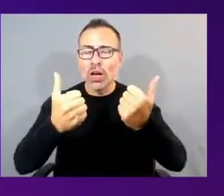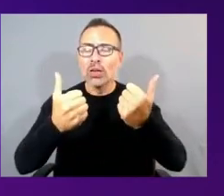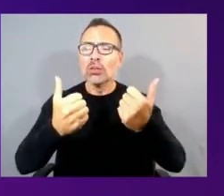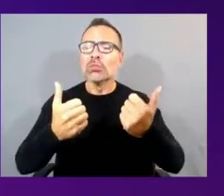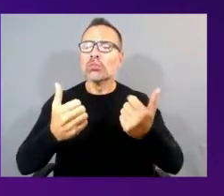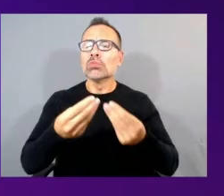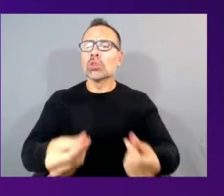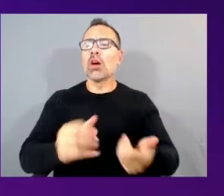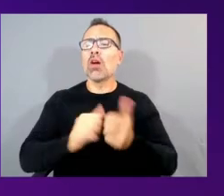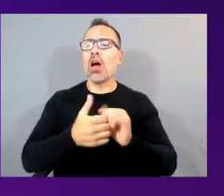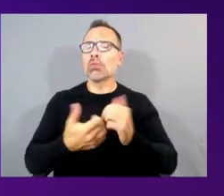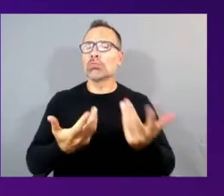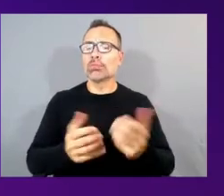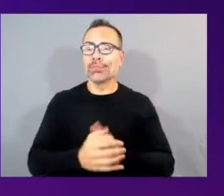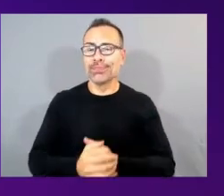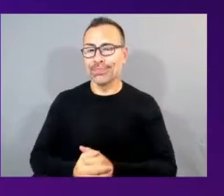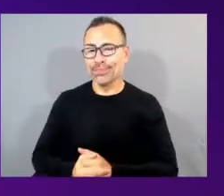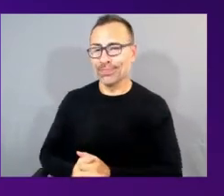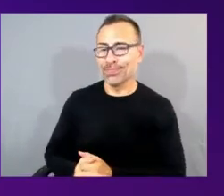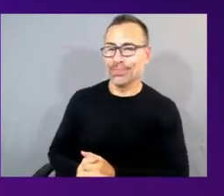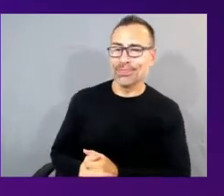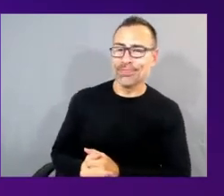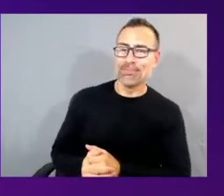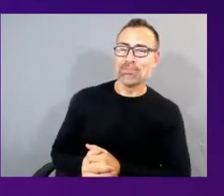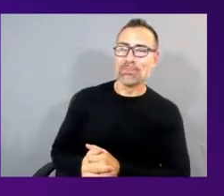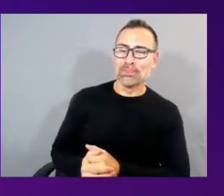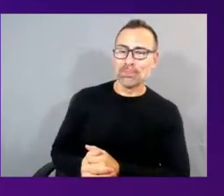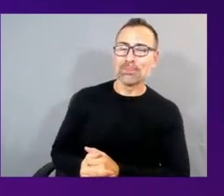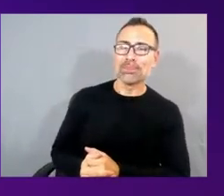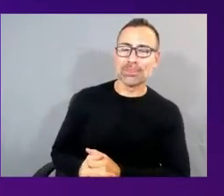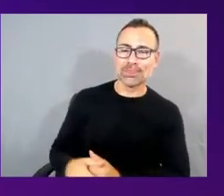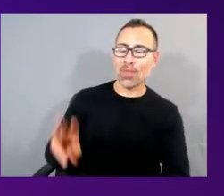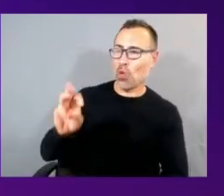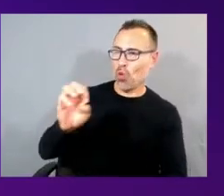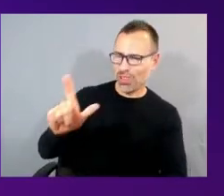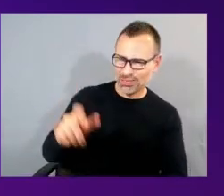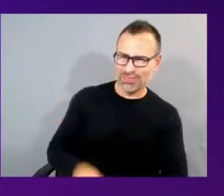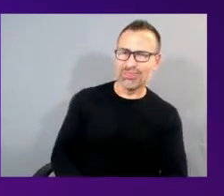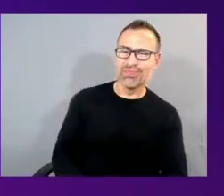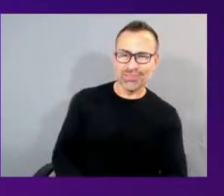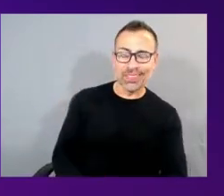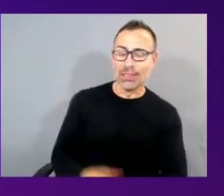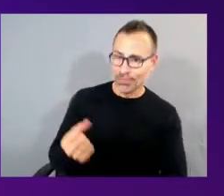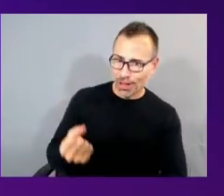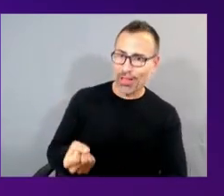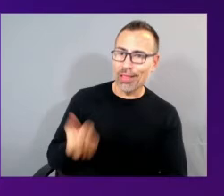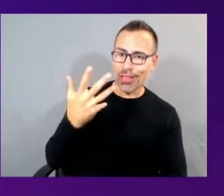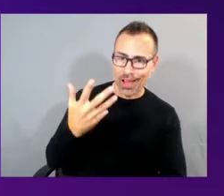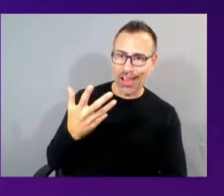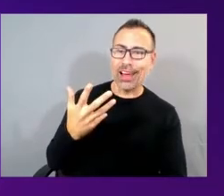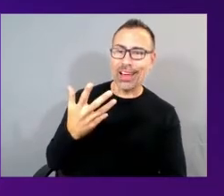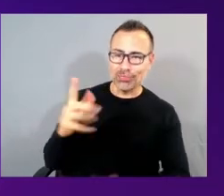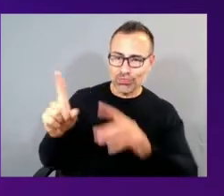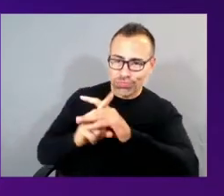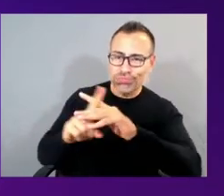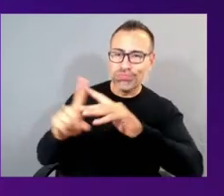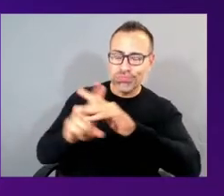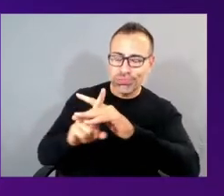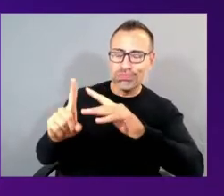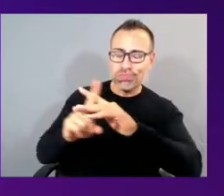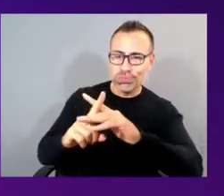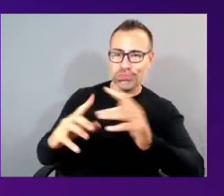Well, there have, of course, been a lot of challenges. But on the tech side, if we go back